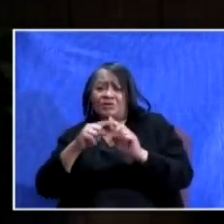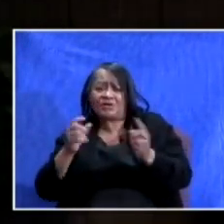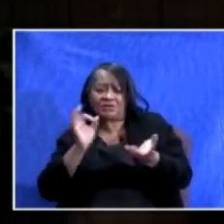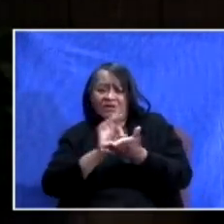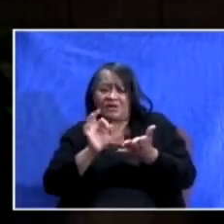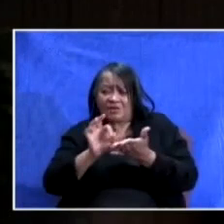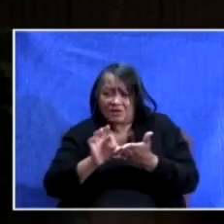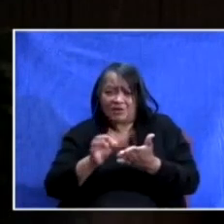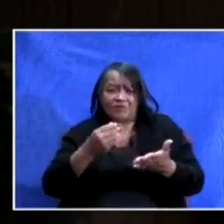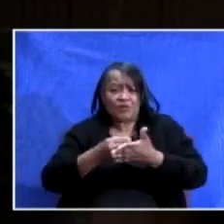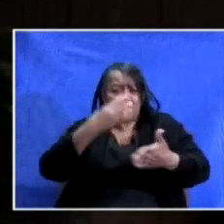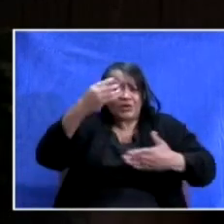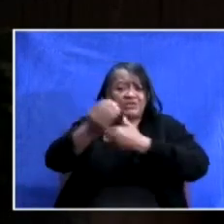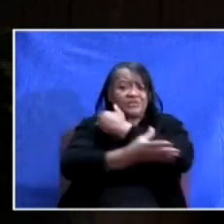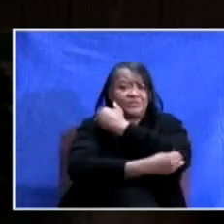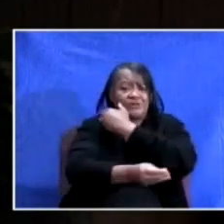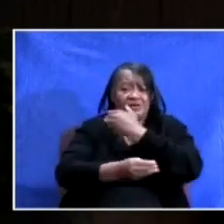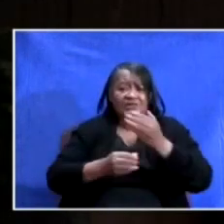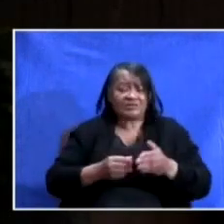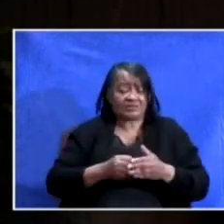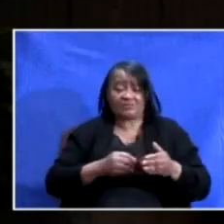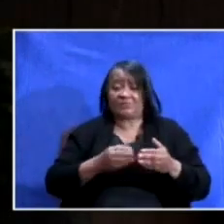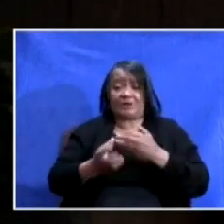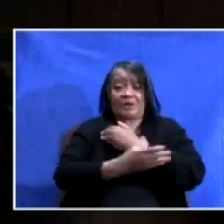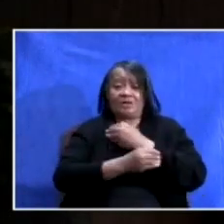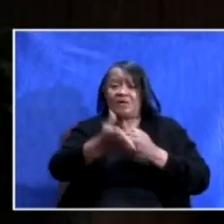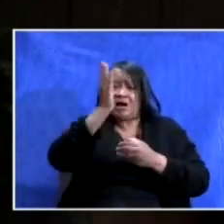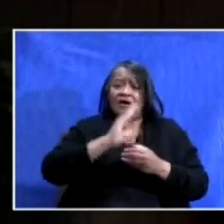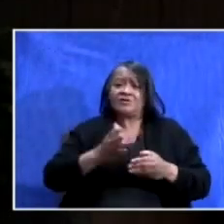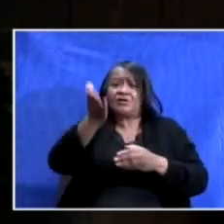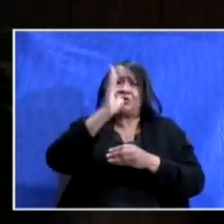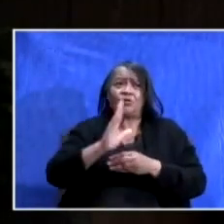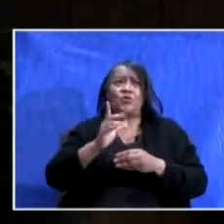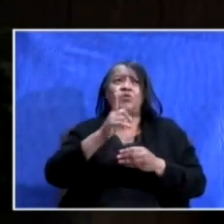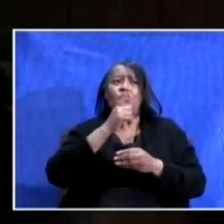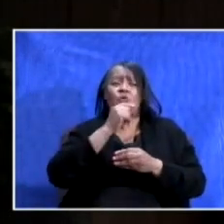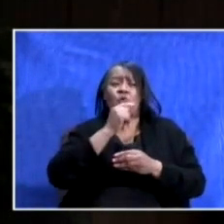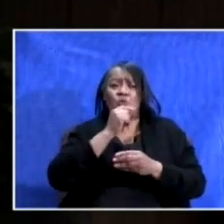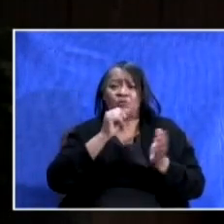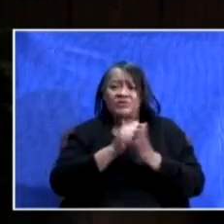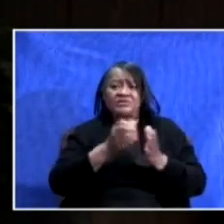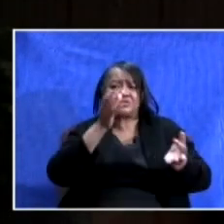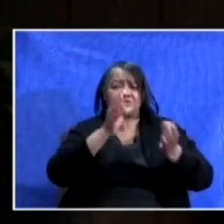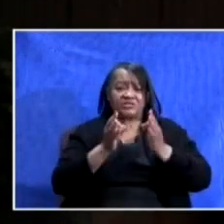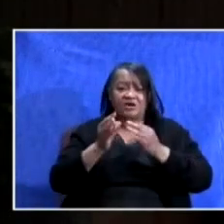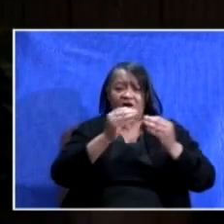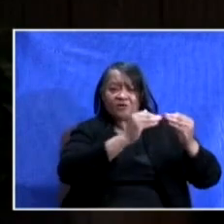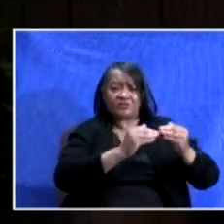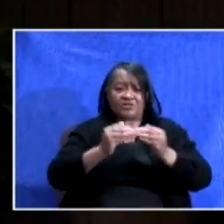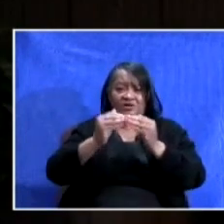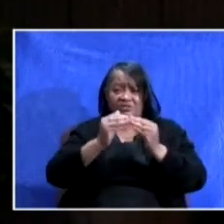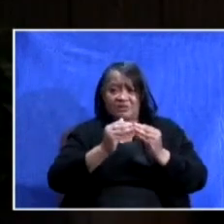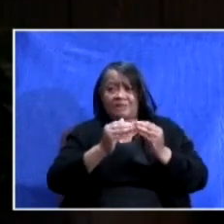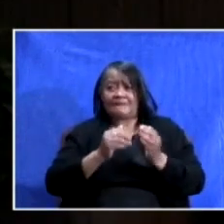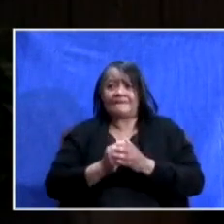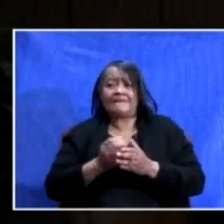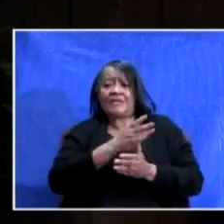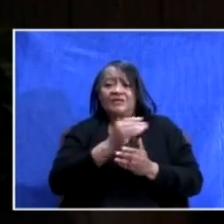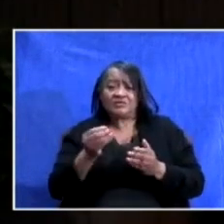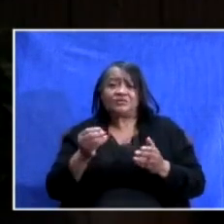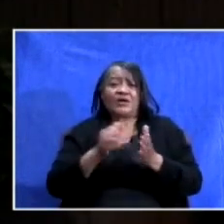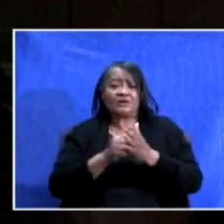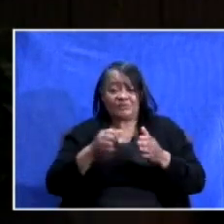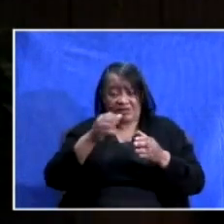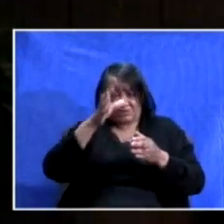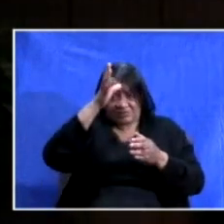of the rich man, it does. And God is a God of justice. And